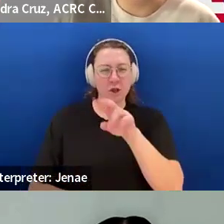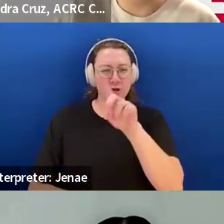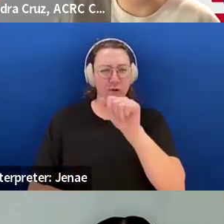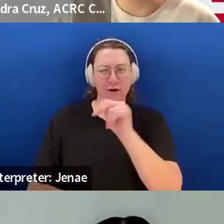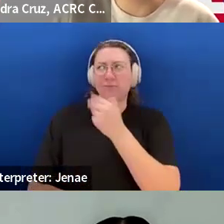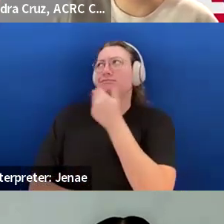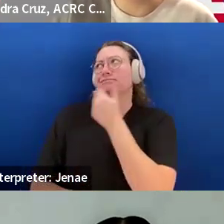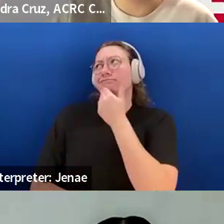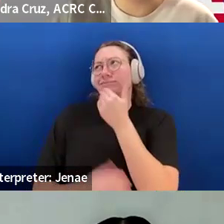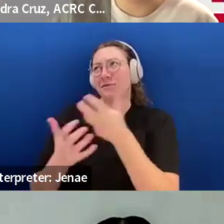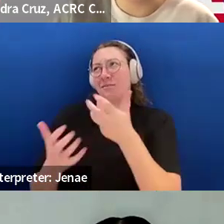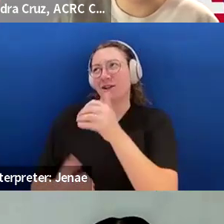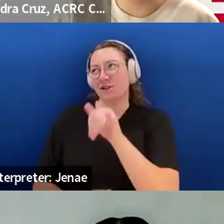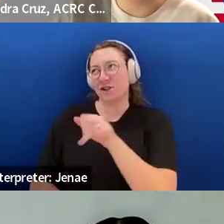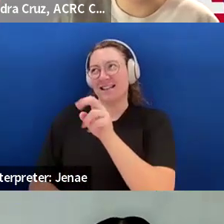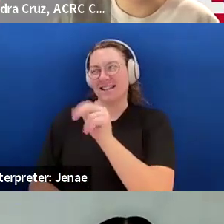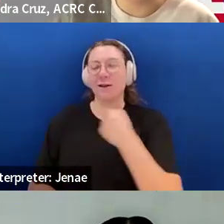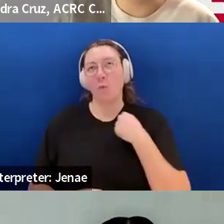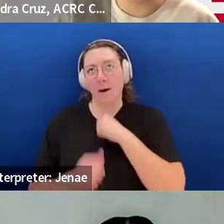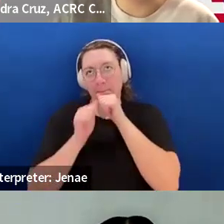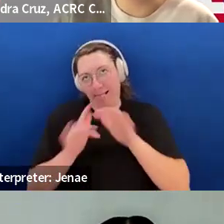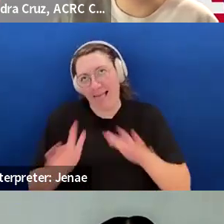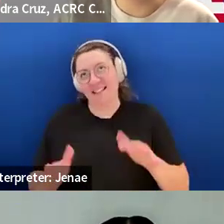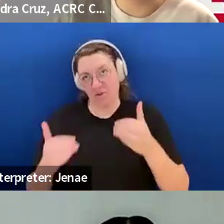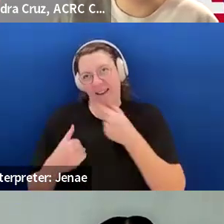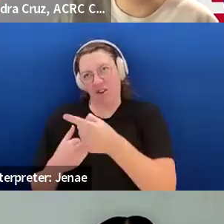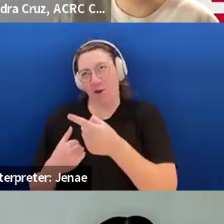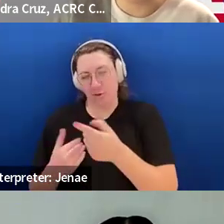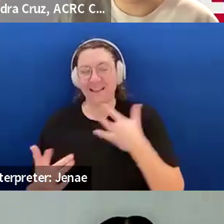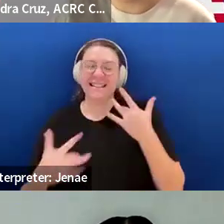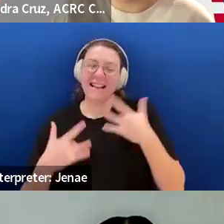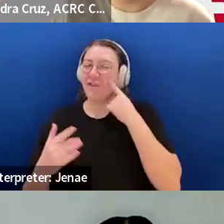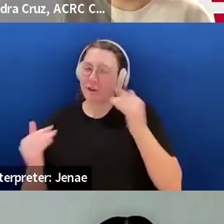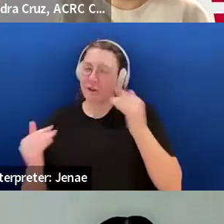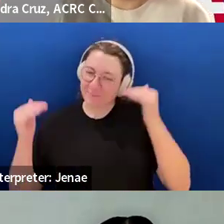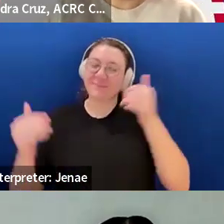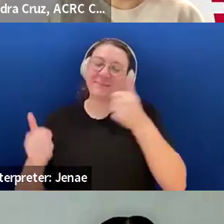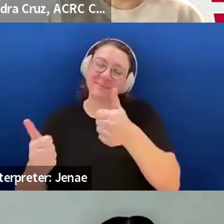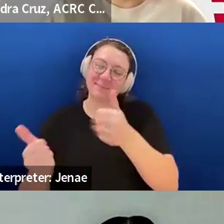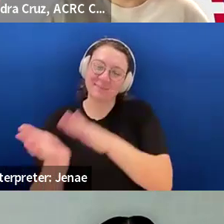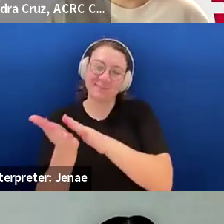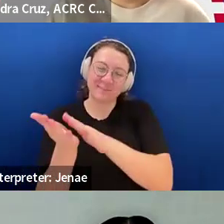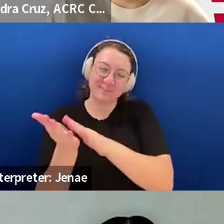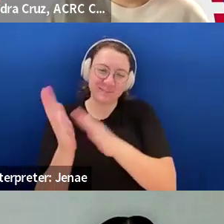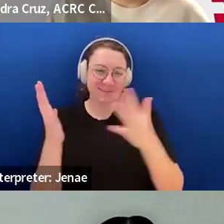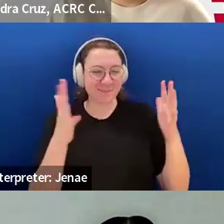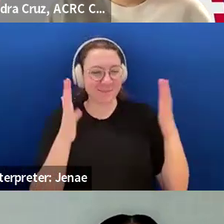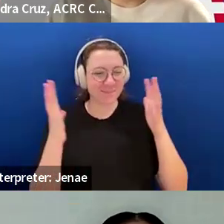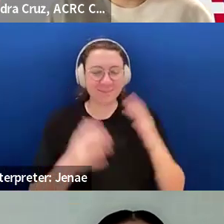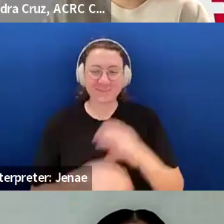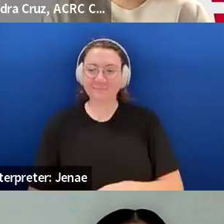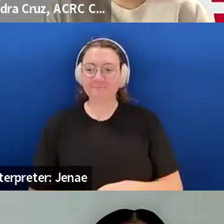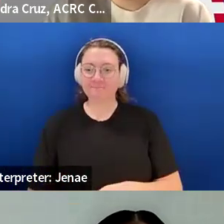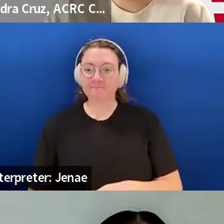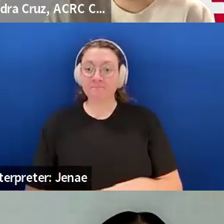we are very, very blessed to have you. So we're very excited for your advancement. So kudos to you.